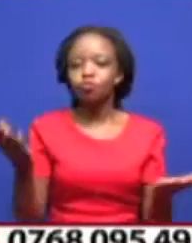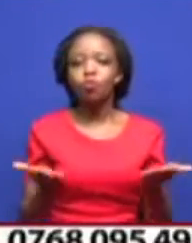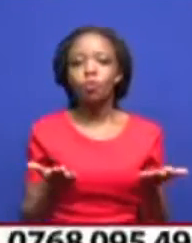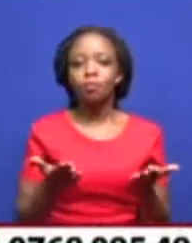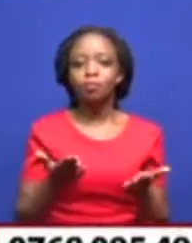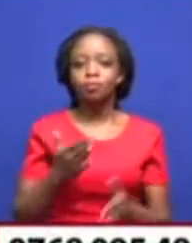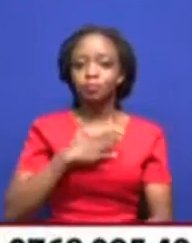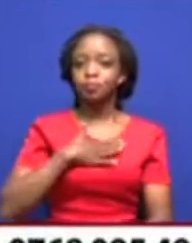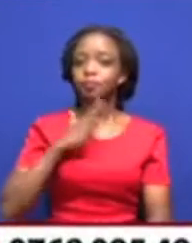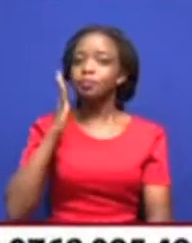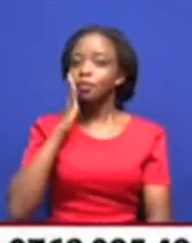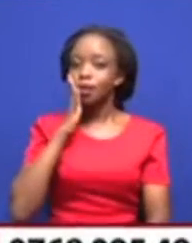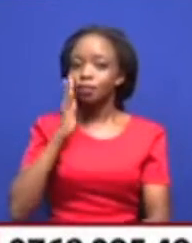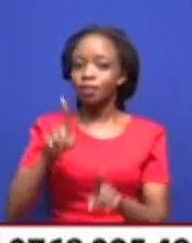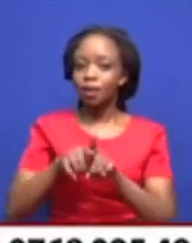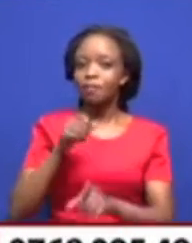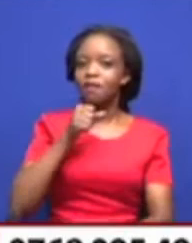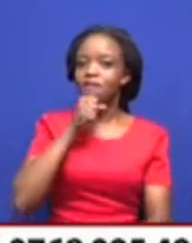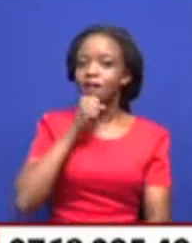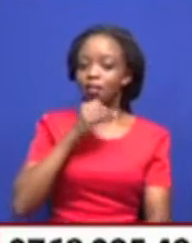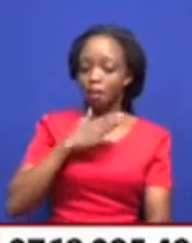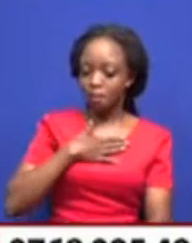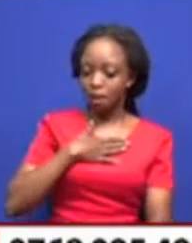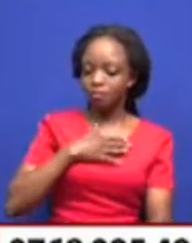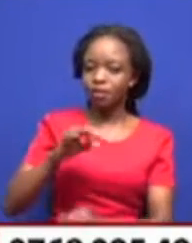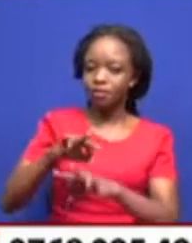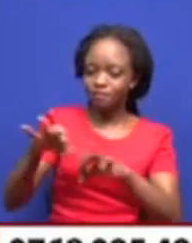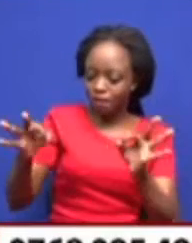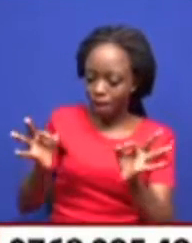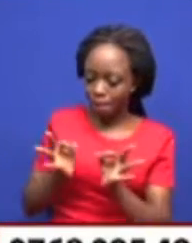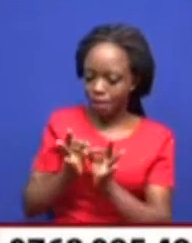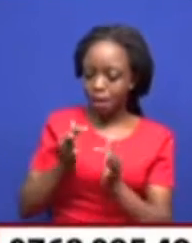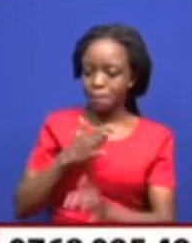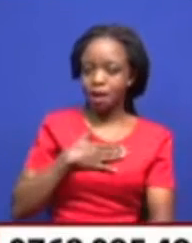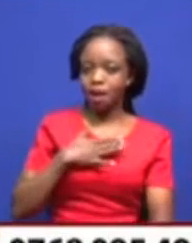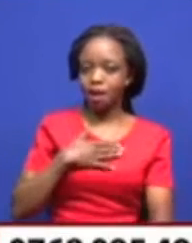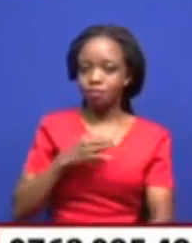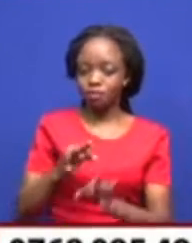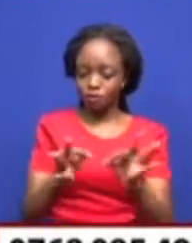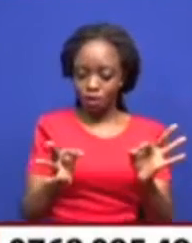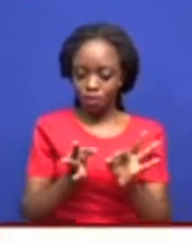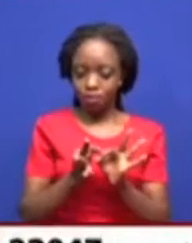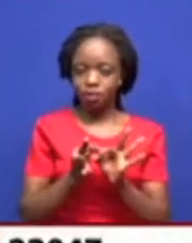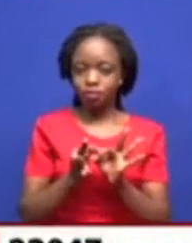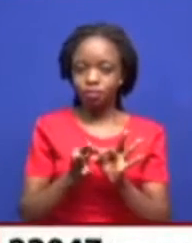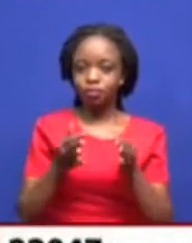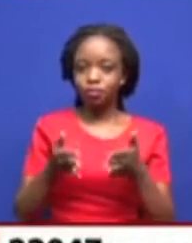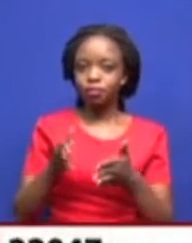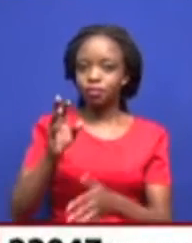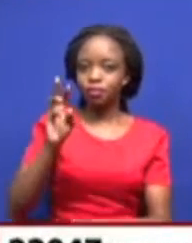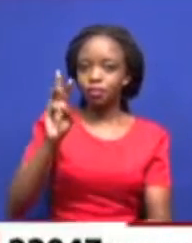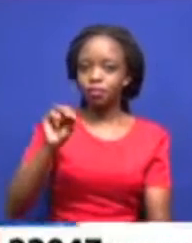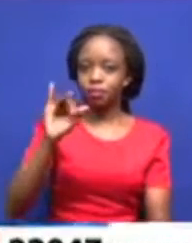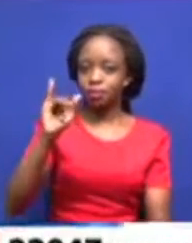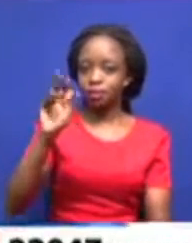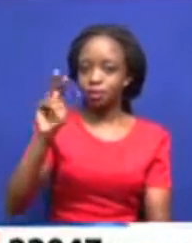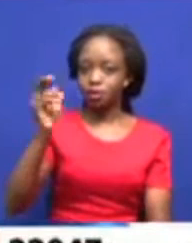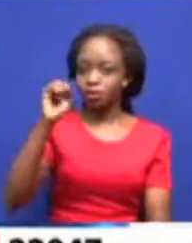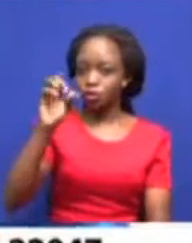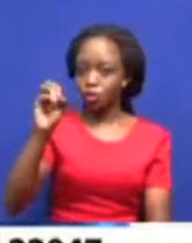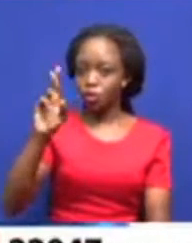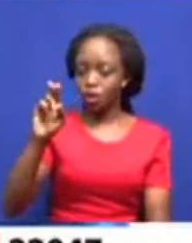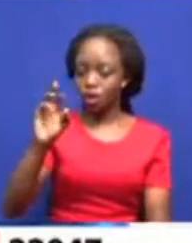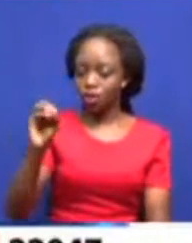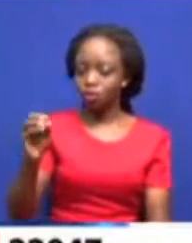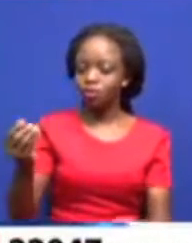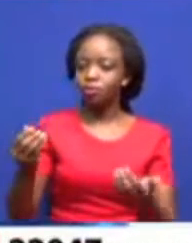My mom and my dad and rest of my family are now in Minnesota, and they joined me